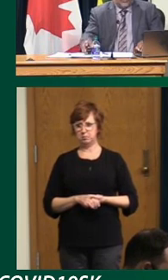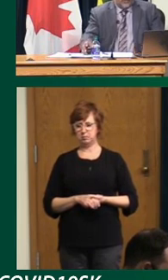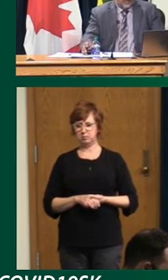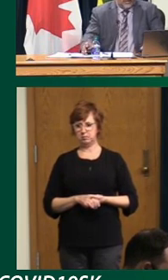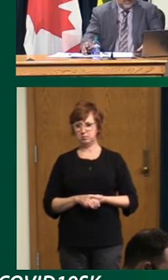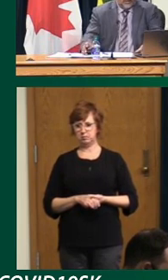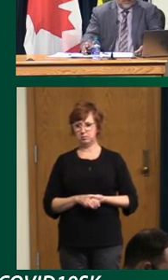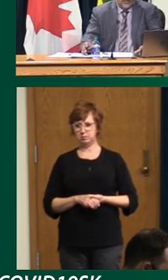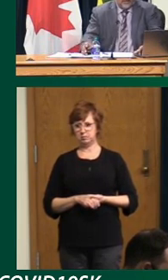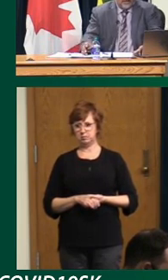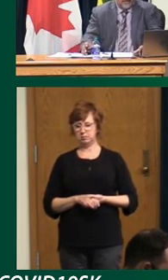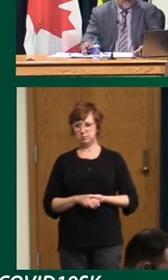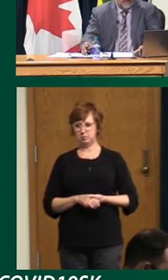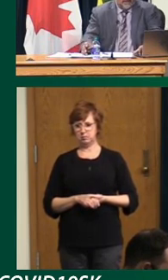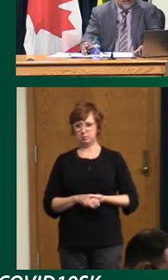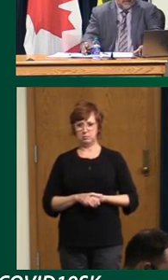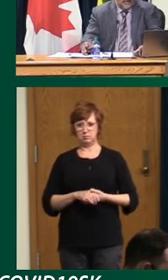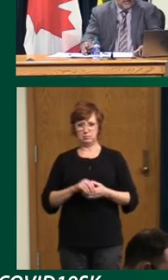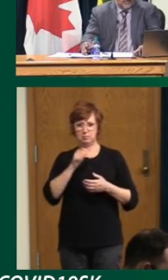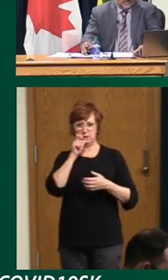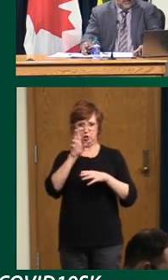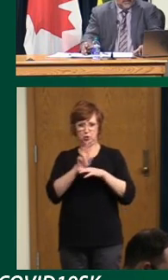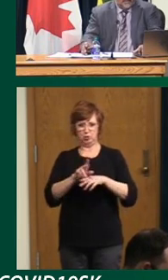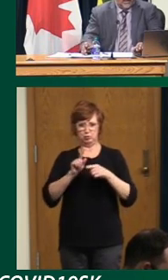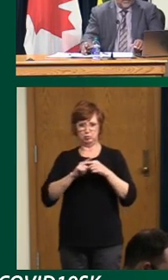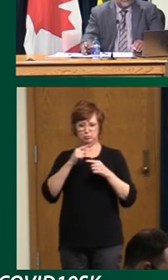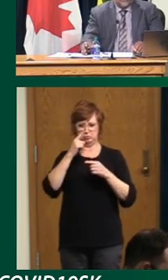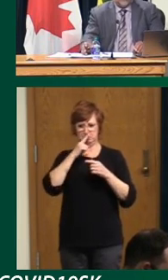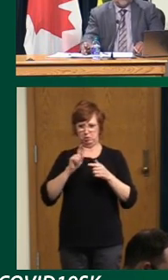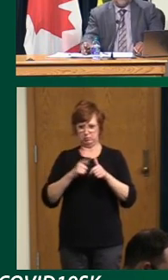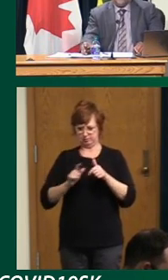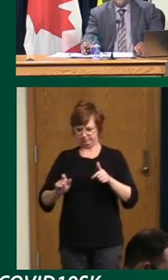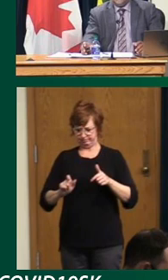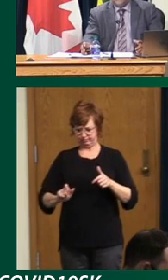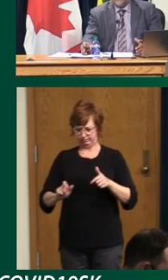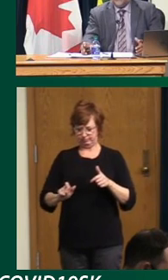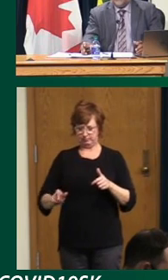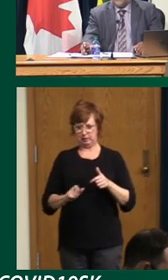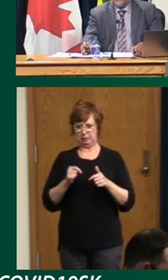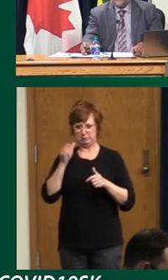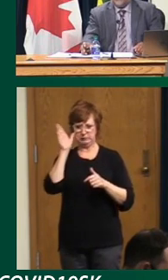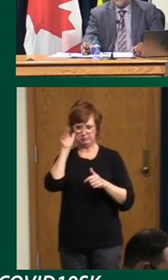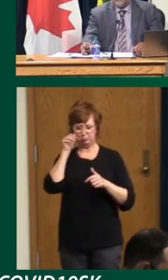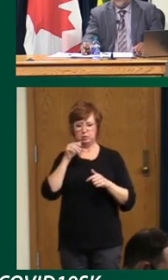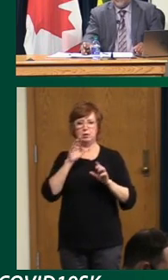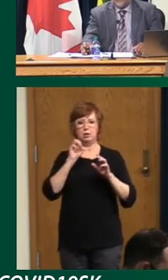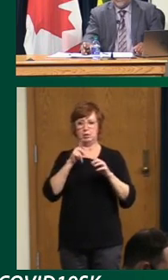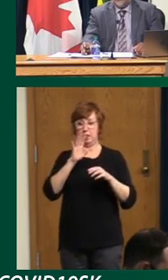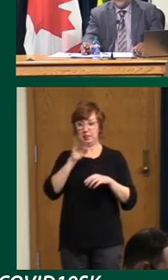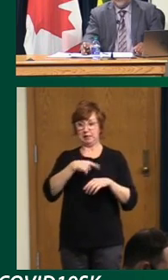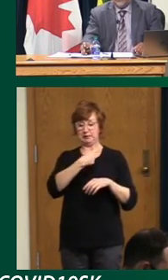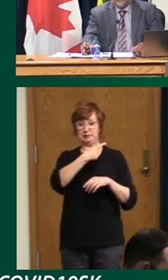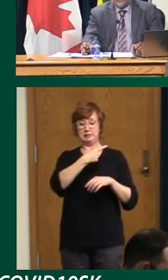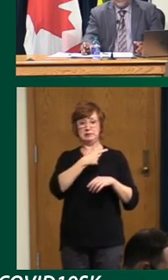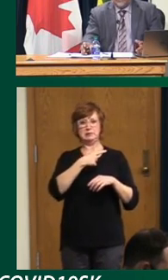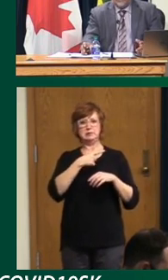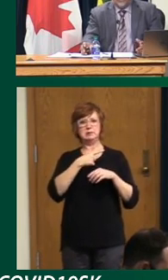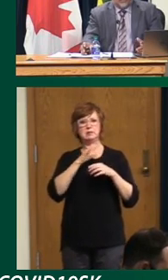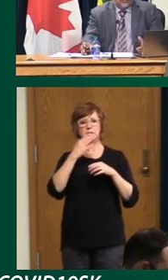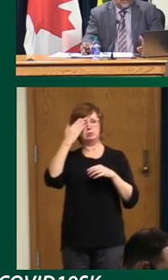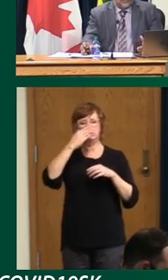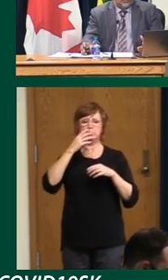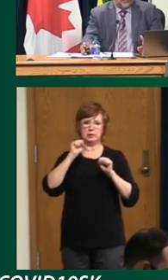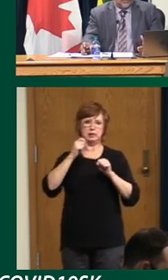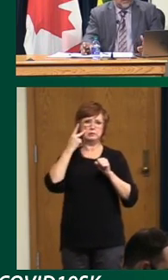so I just need to get used to the pace of this. So there's no, this is from our dashboard. What